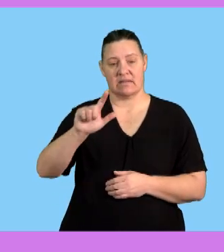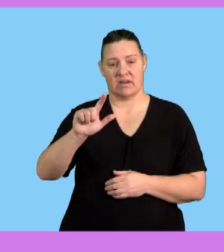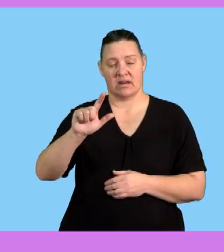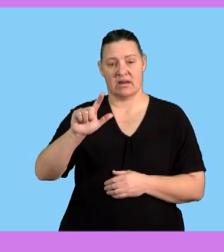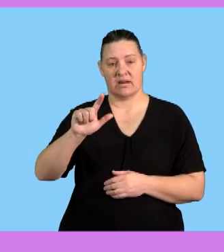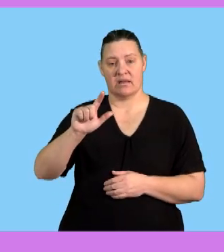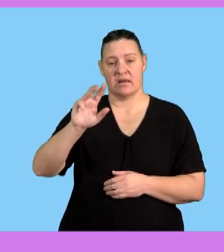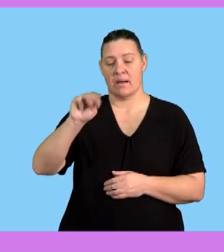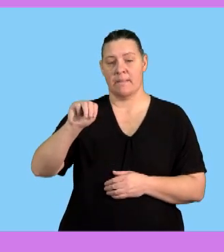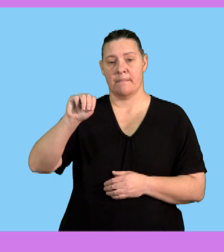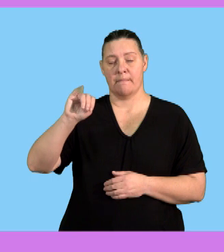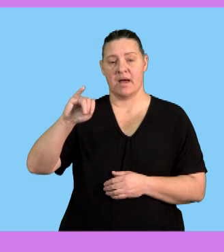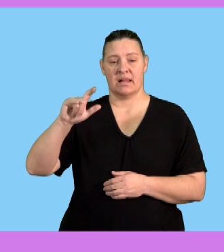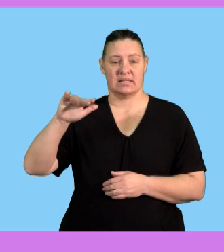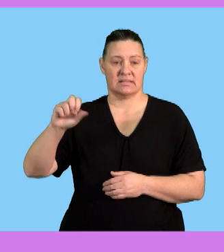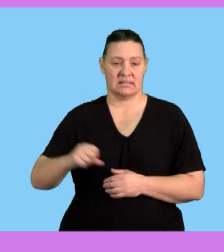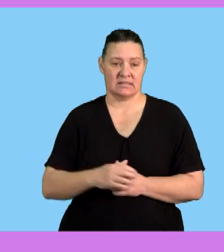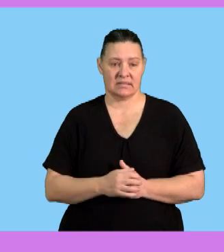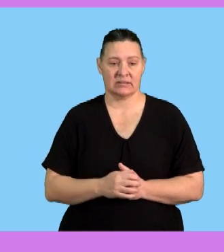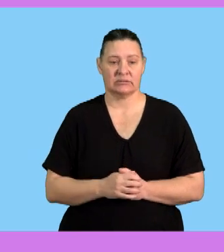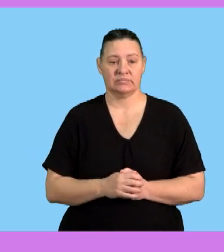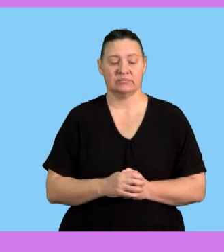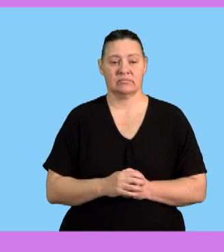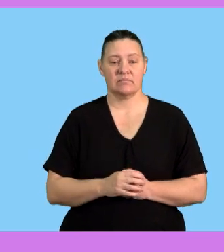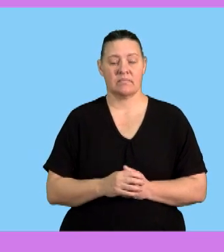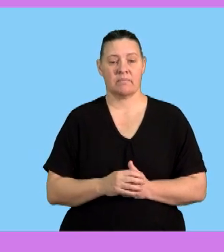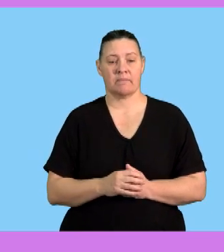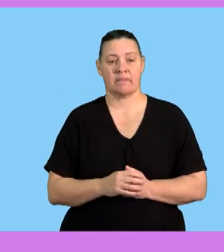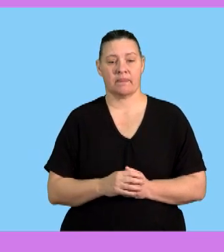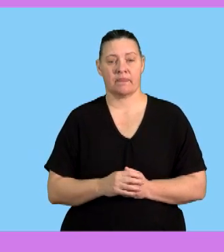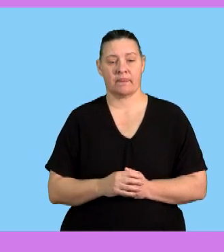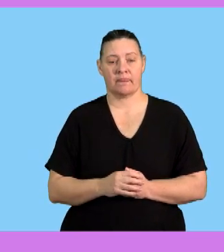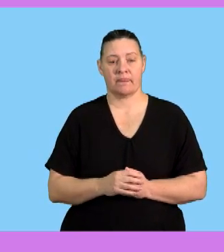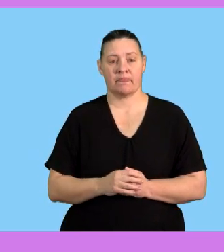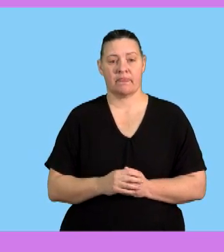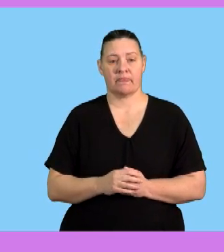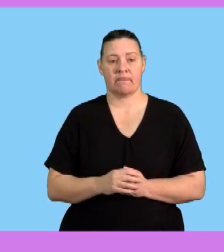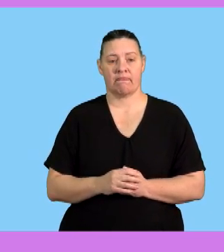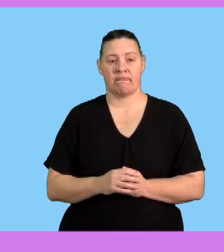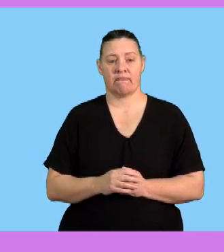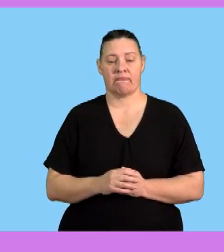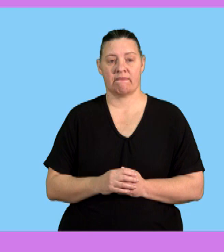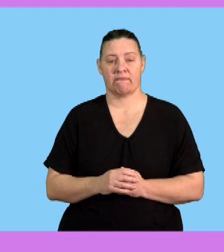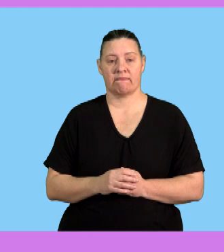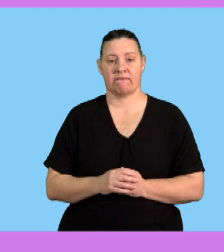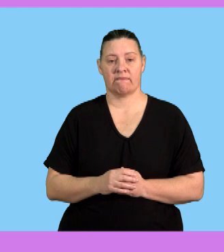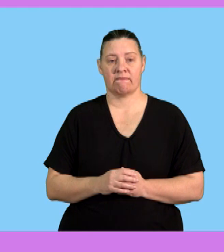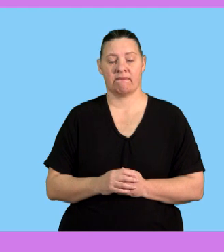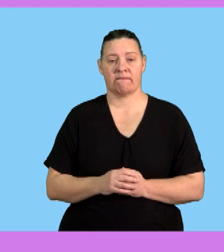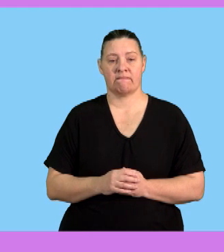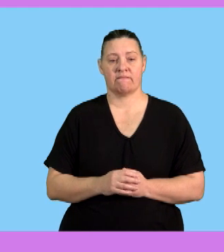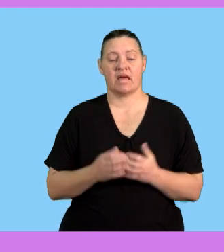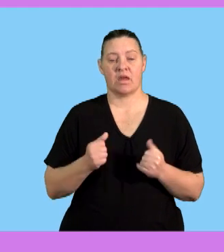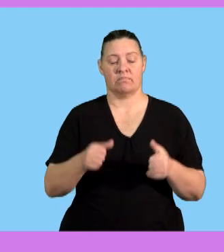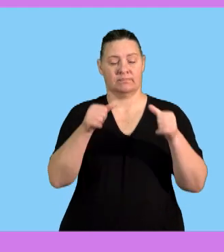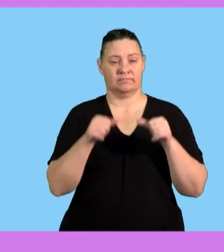77 miles. So there you are, you have 77 miles. Then we